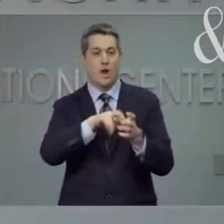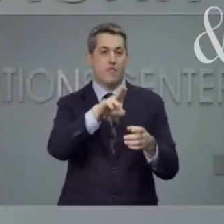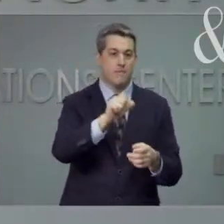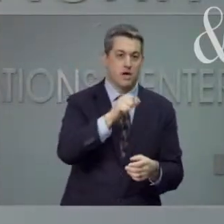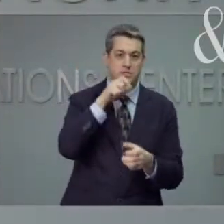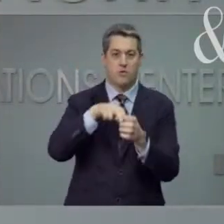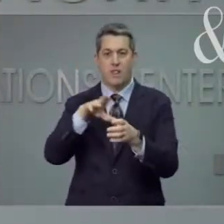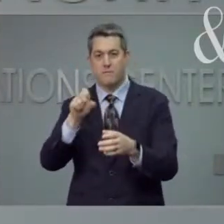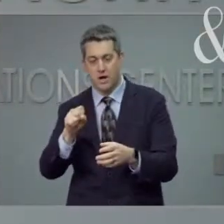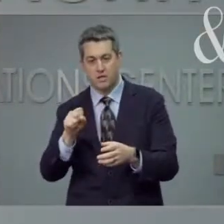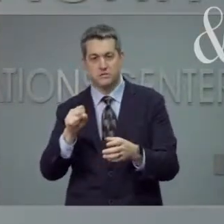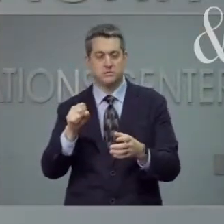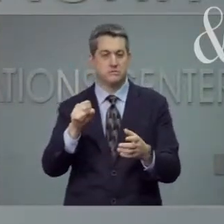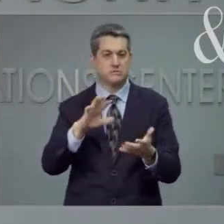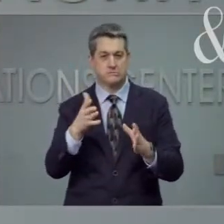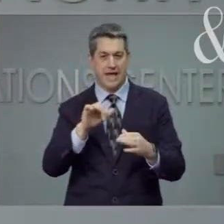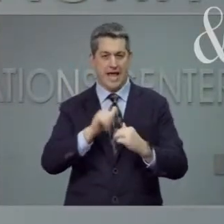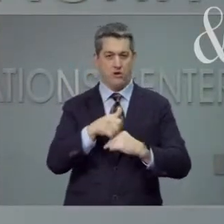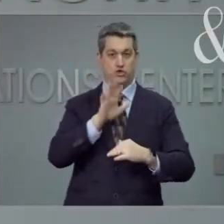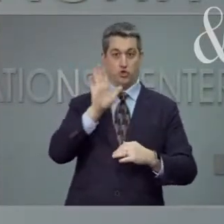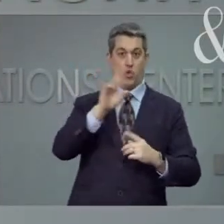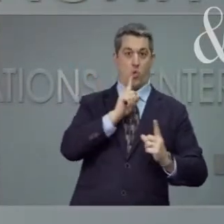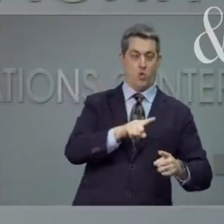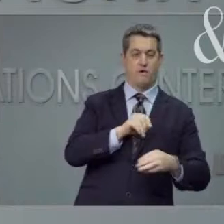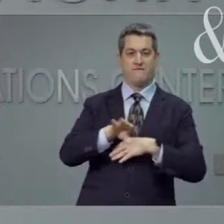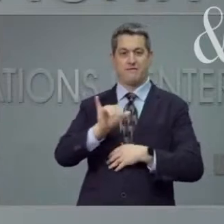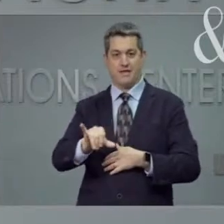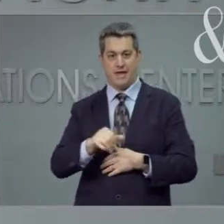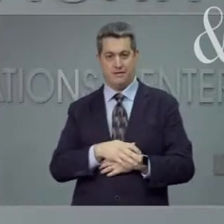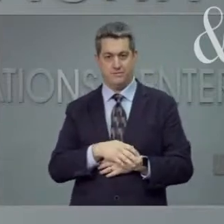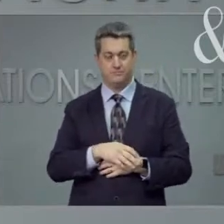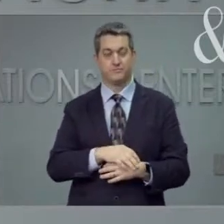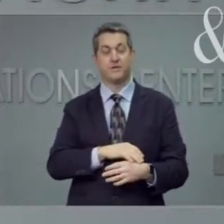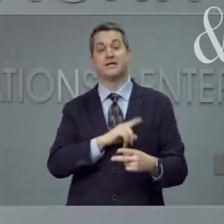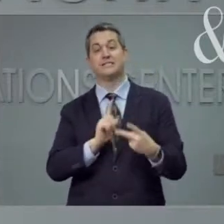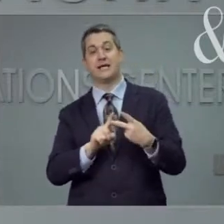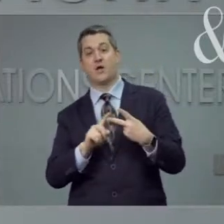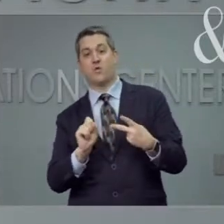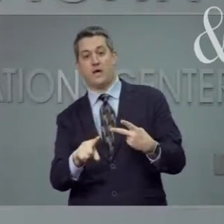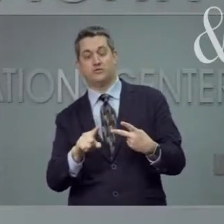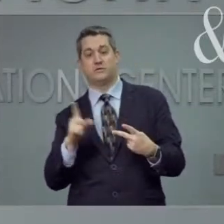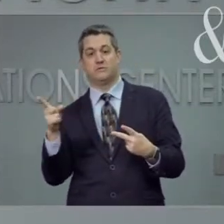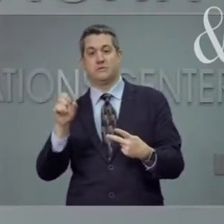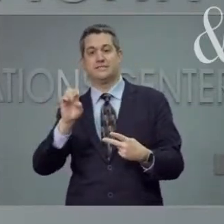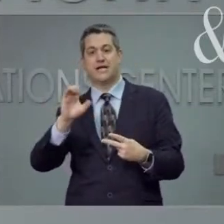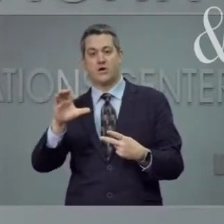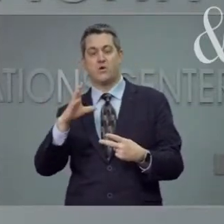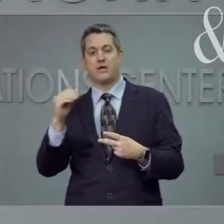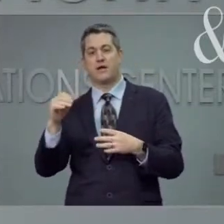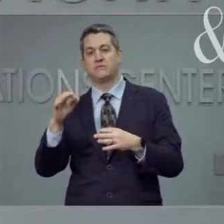bus? And then the second question is I was going to get the Secretary to elaborate on her concerns about